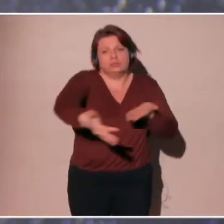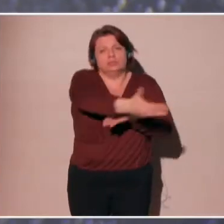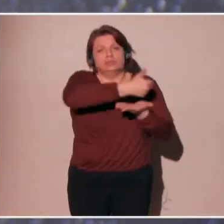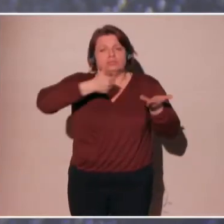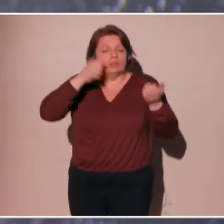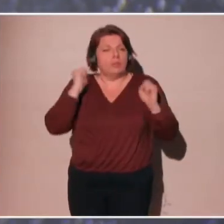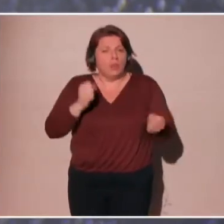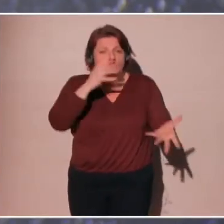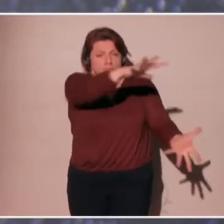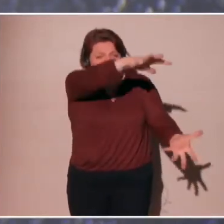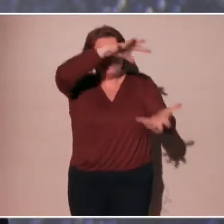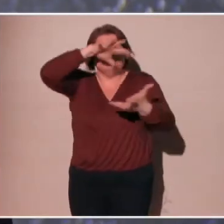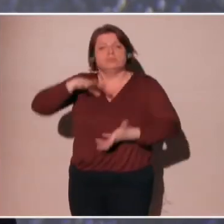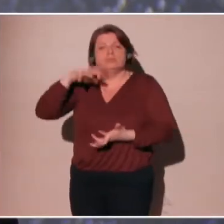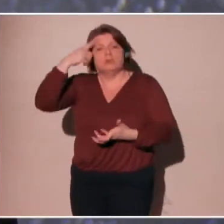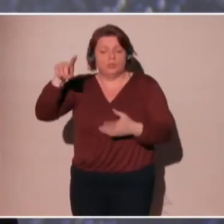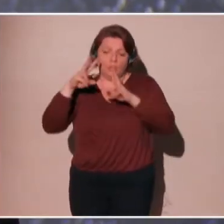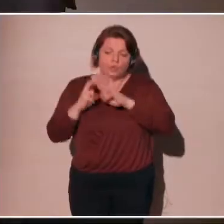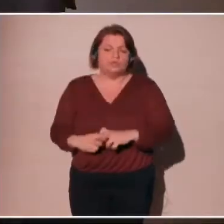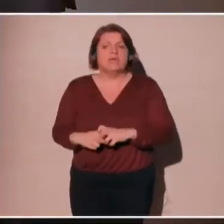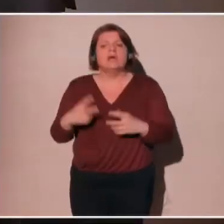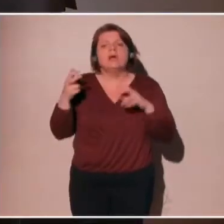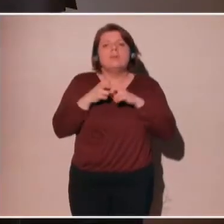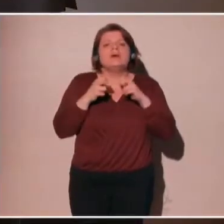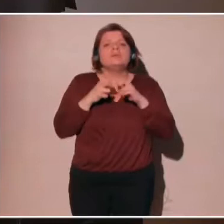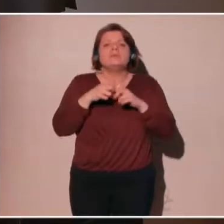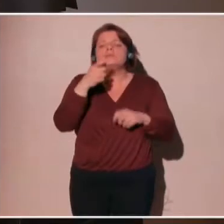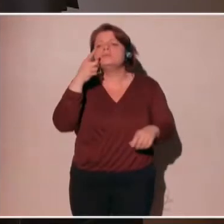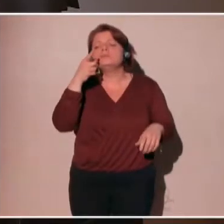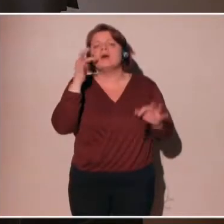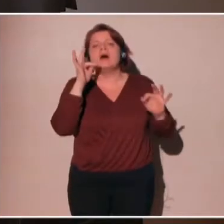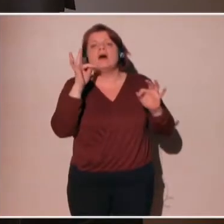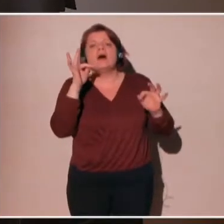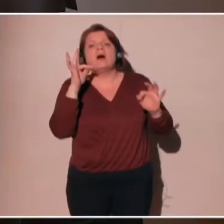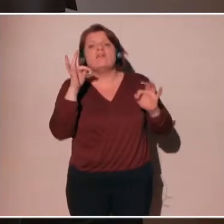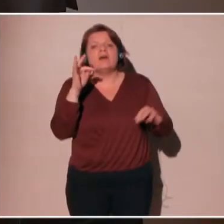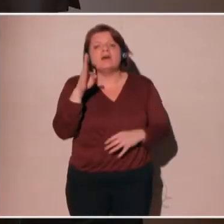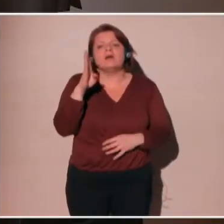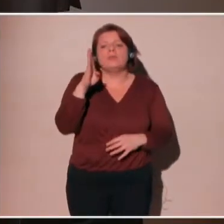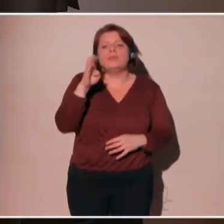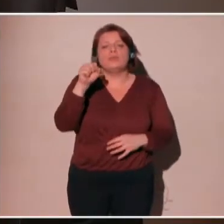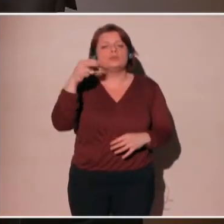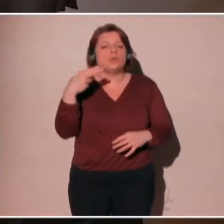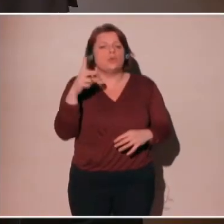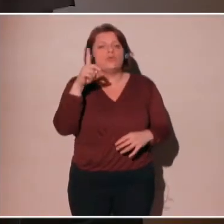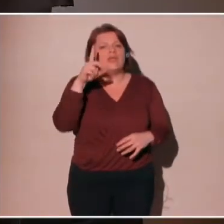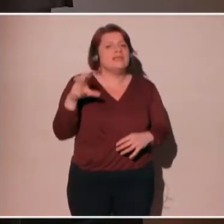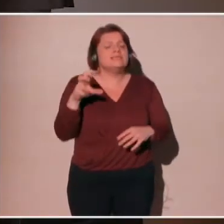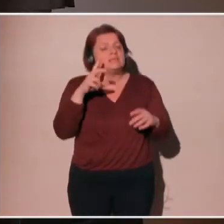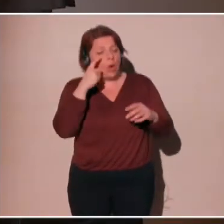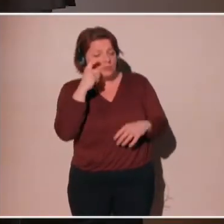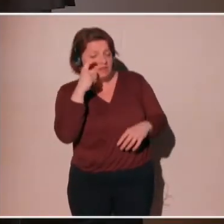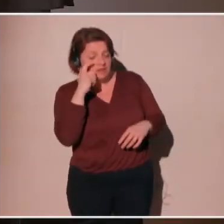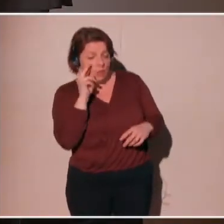open data as much as possible. That's really essential for research. And when we look at what happened for the